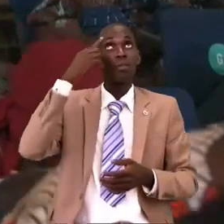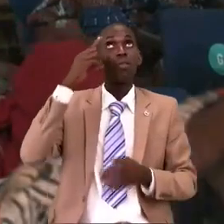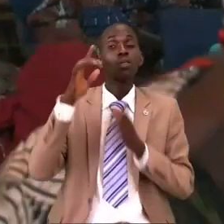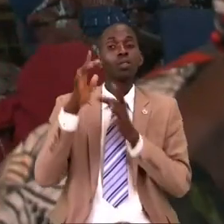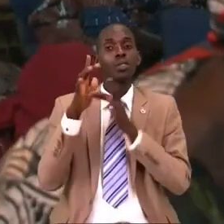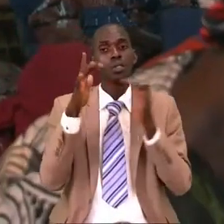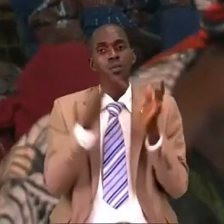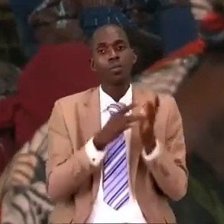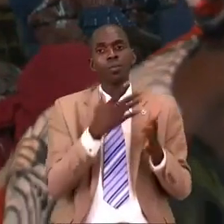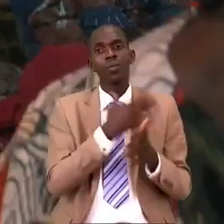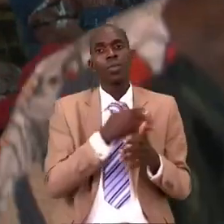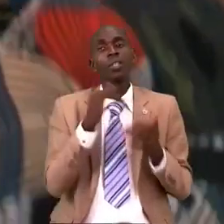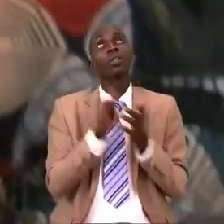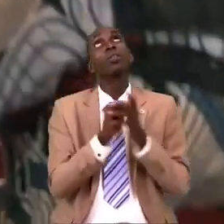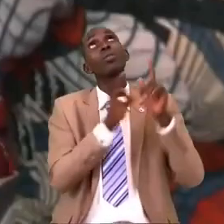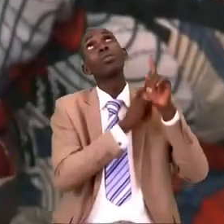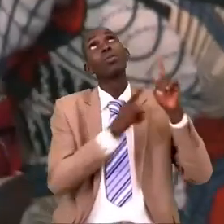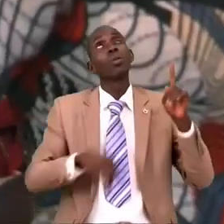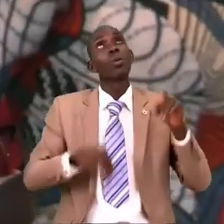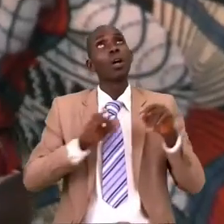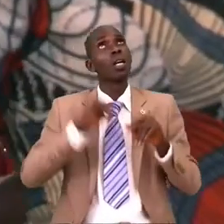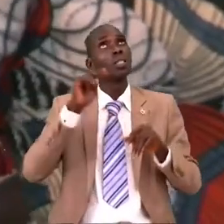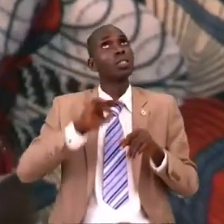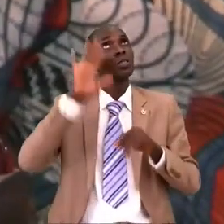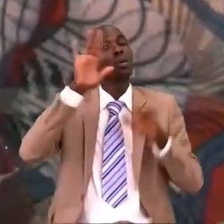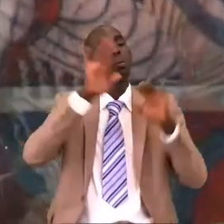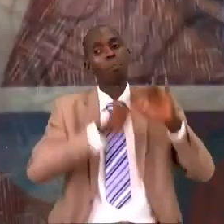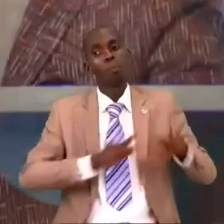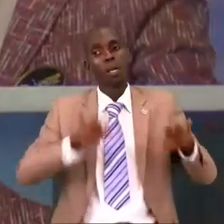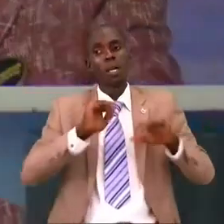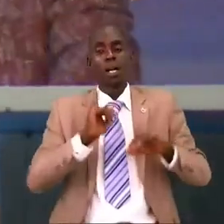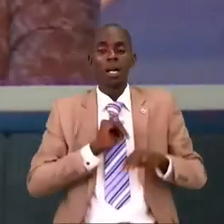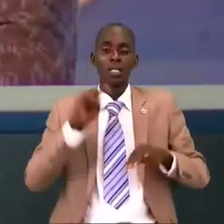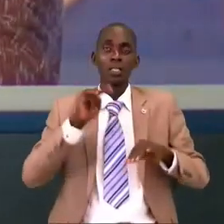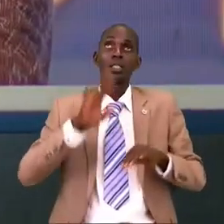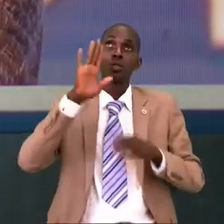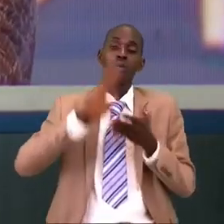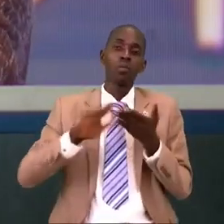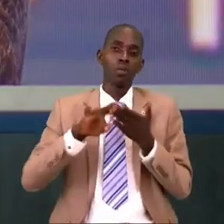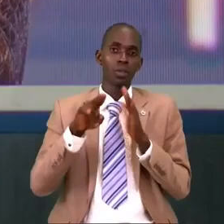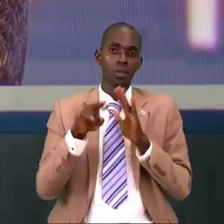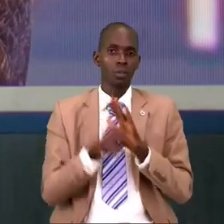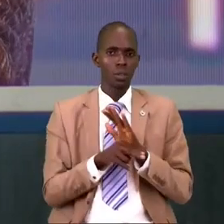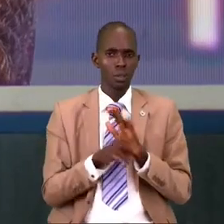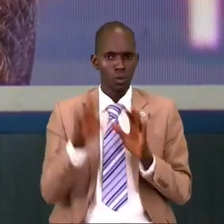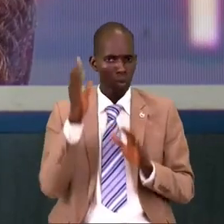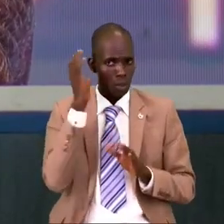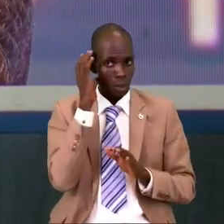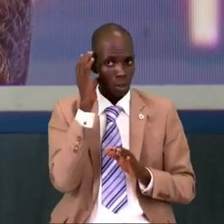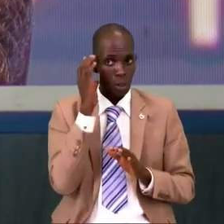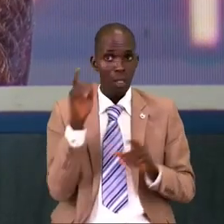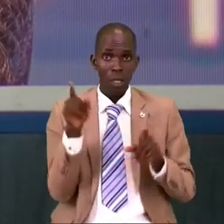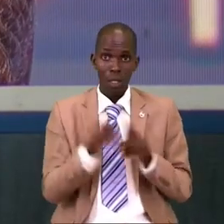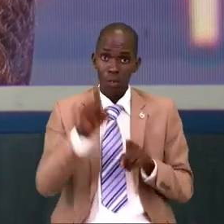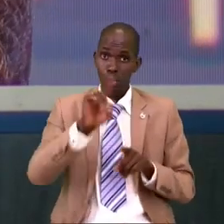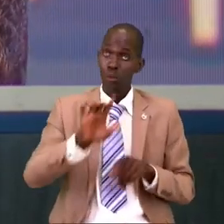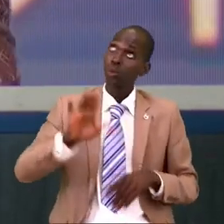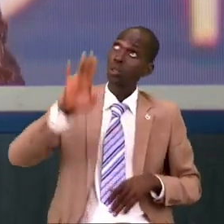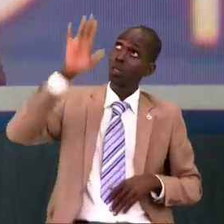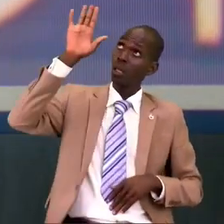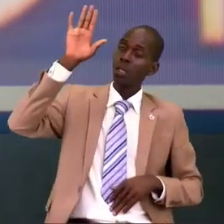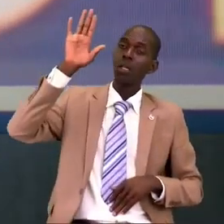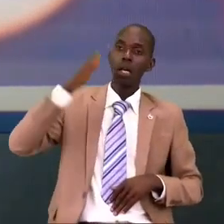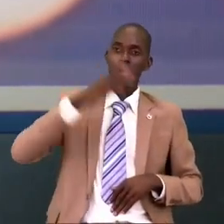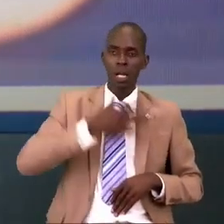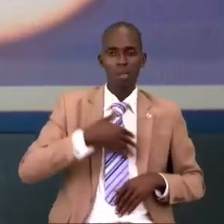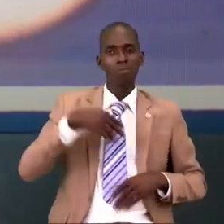Raise up your hand and stand up and say, Lord, I need your mercy. I need your grace. I need your